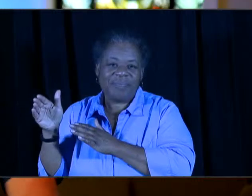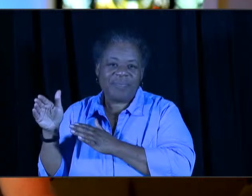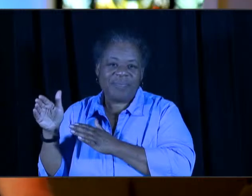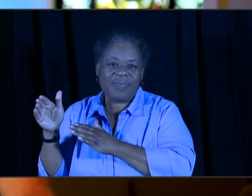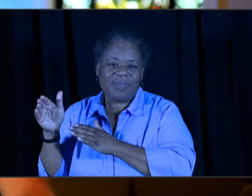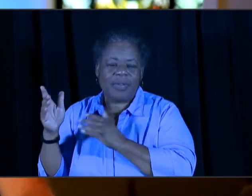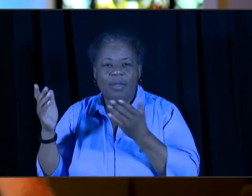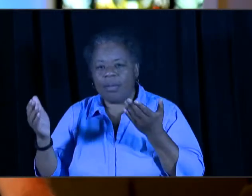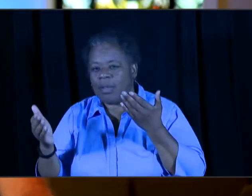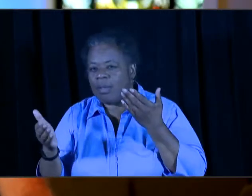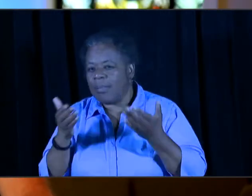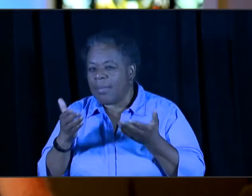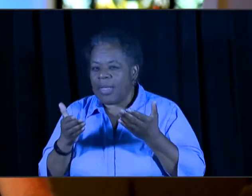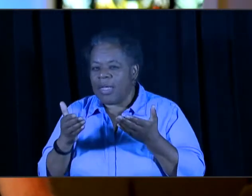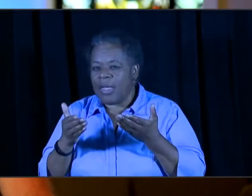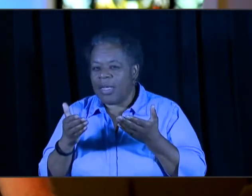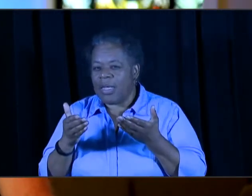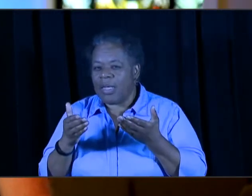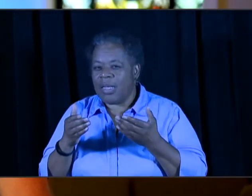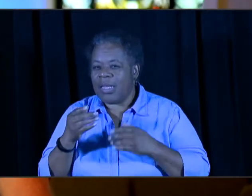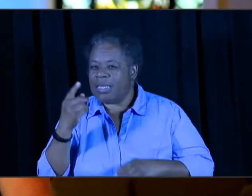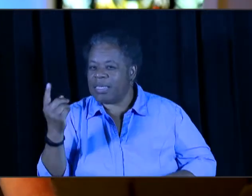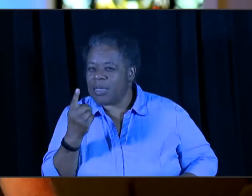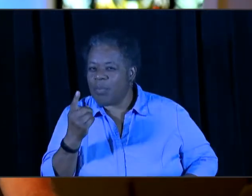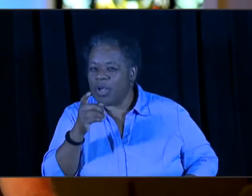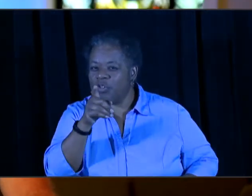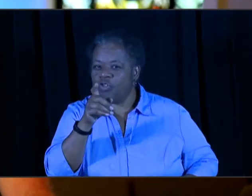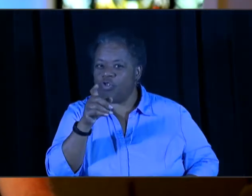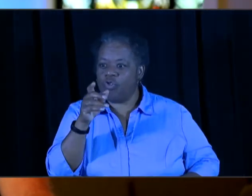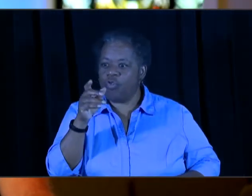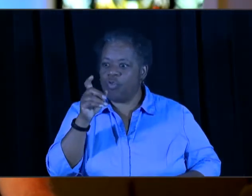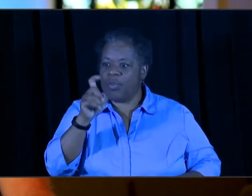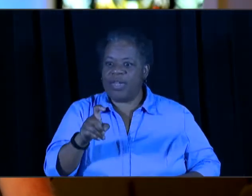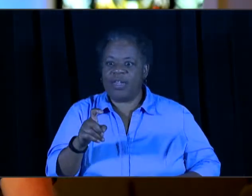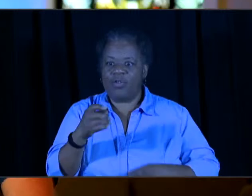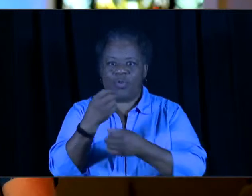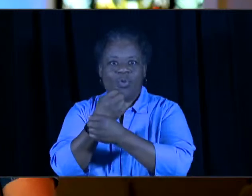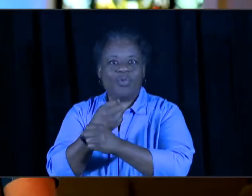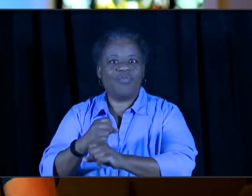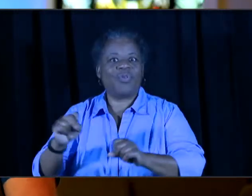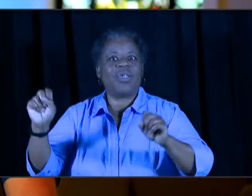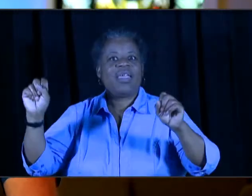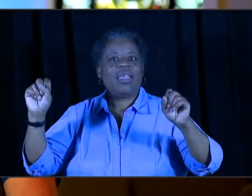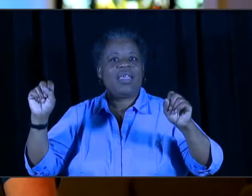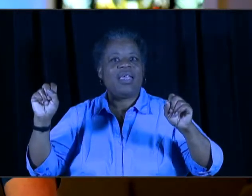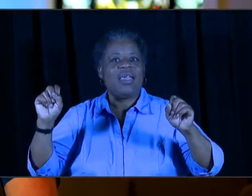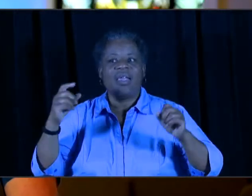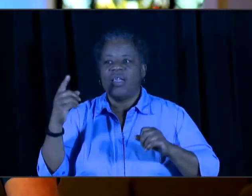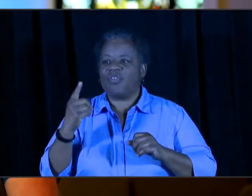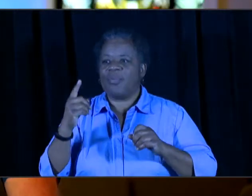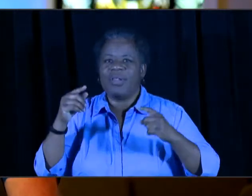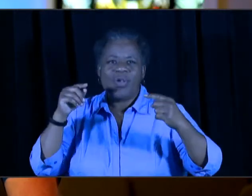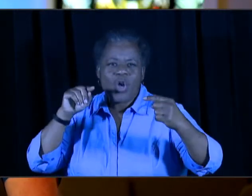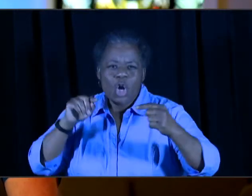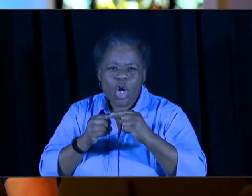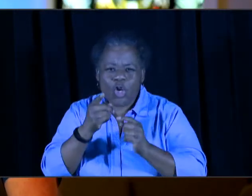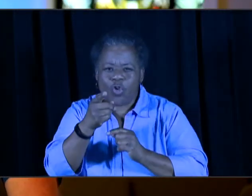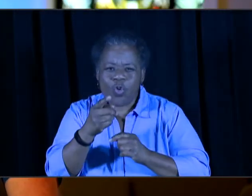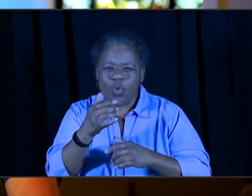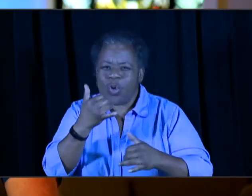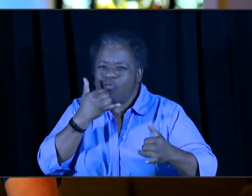there someone you need to set free? Someone who has hurt you and wronged you?